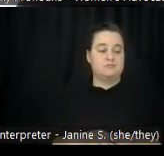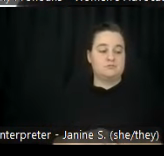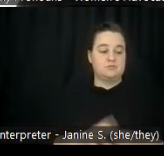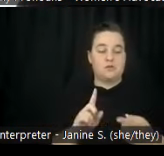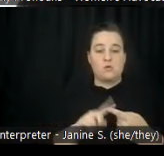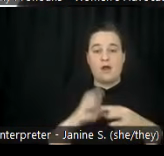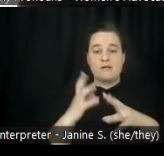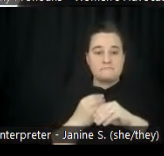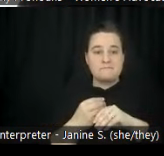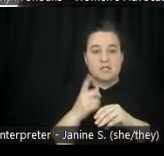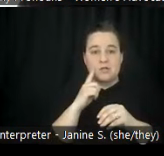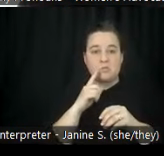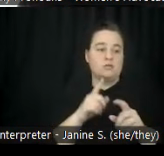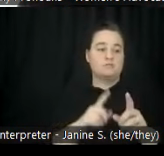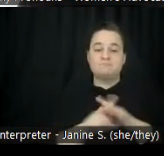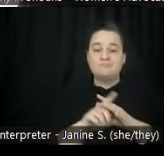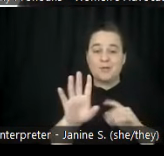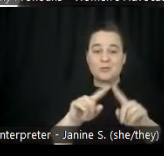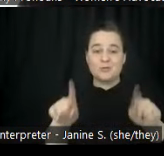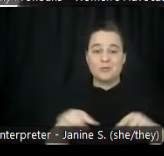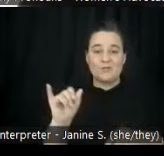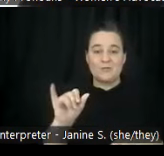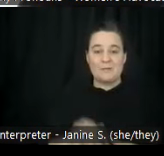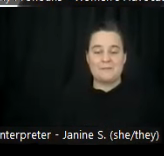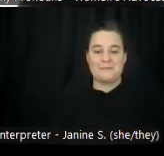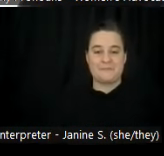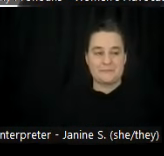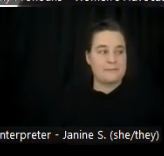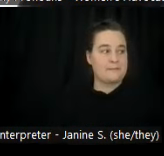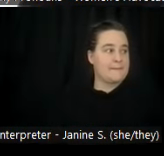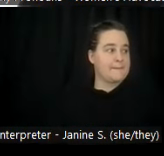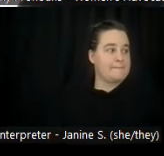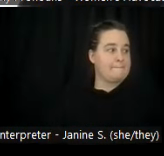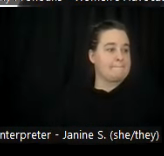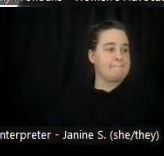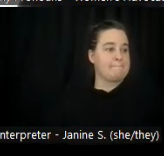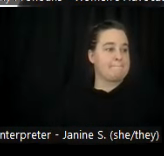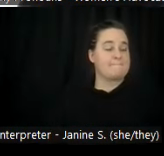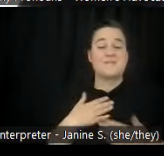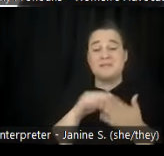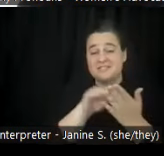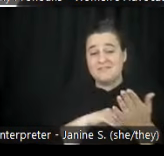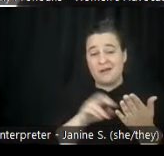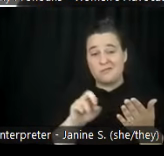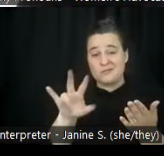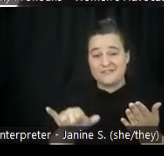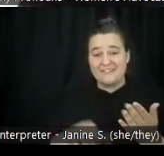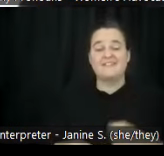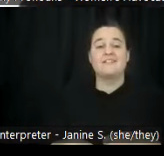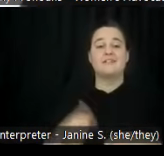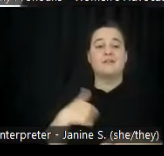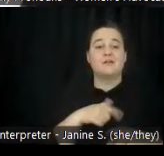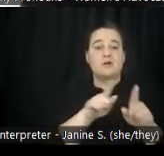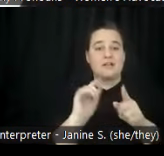it'll also populate on your screen too. So please fill out that survey. We also have